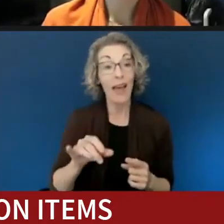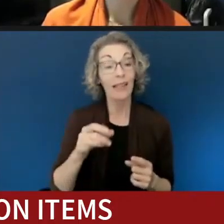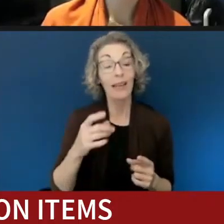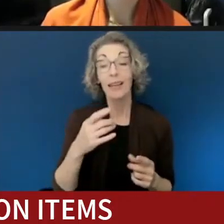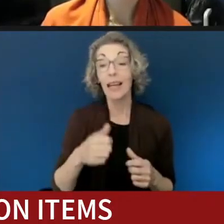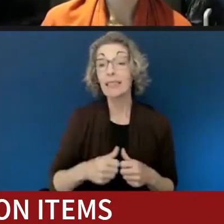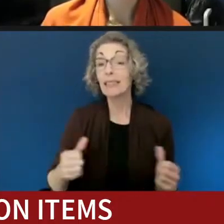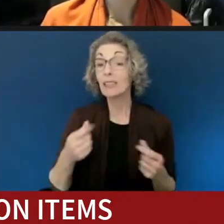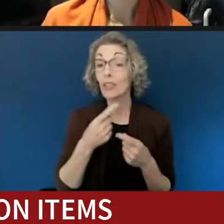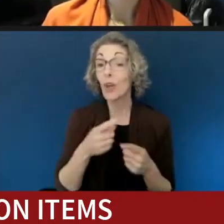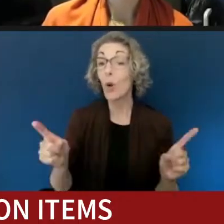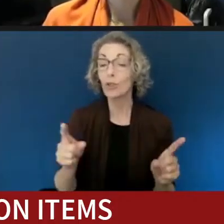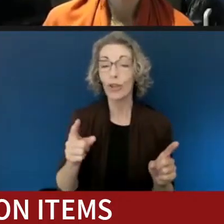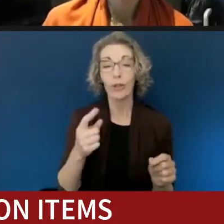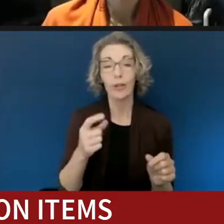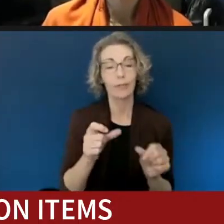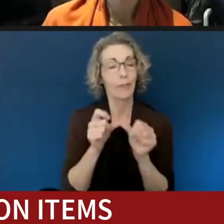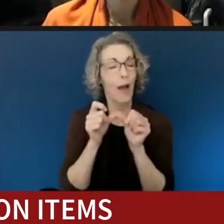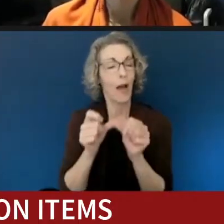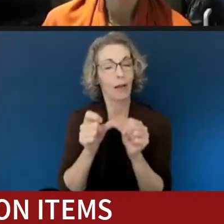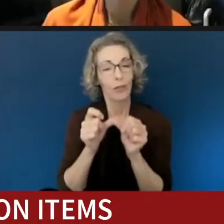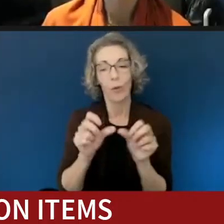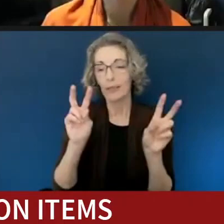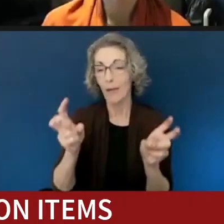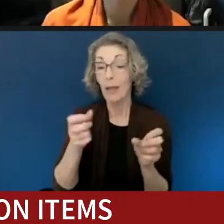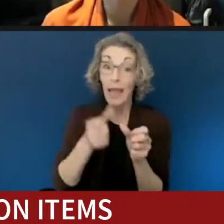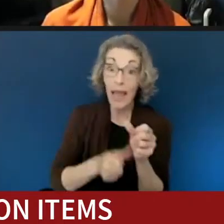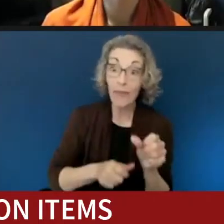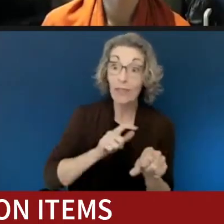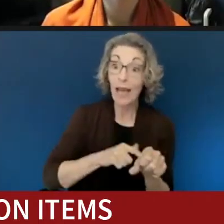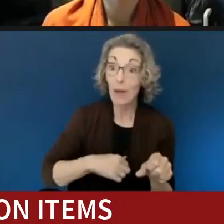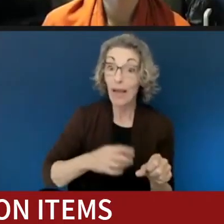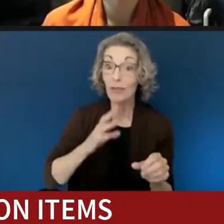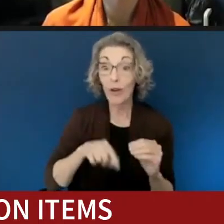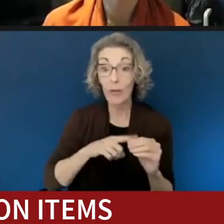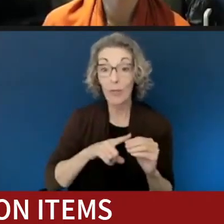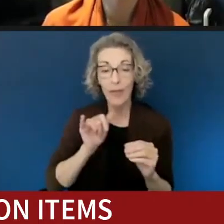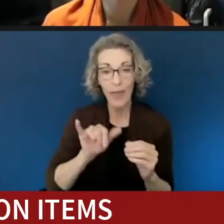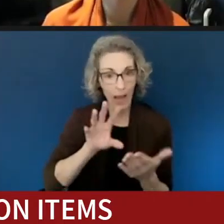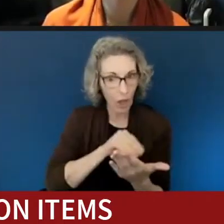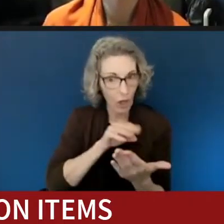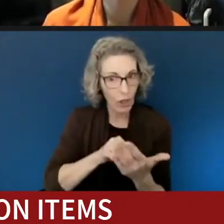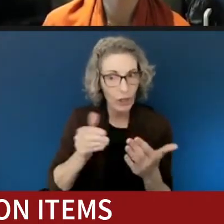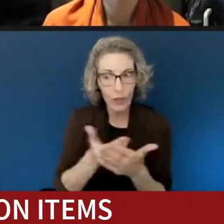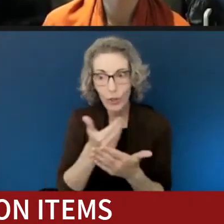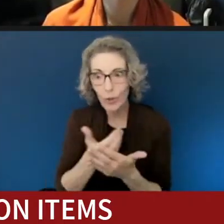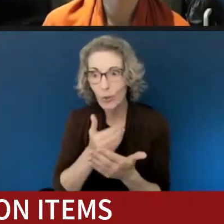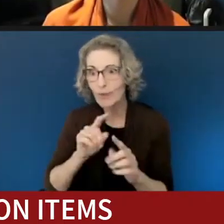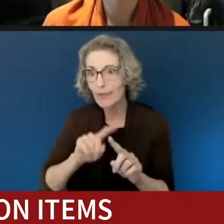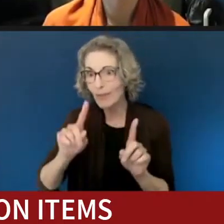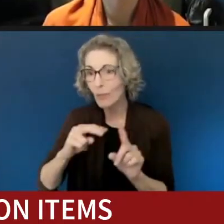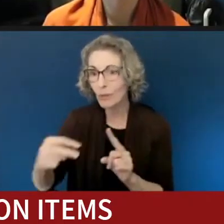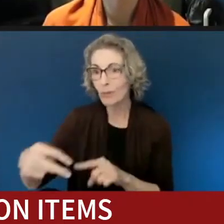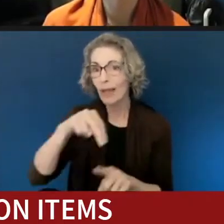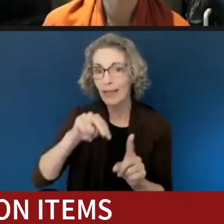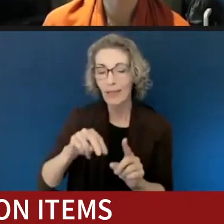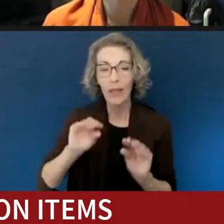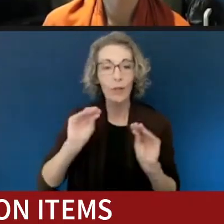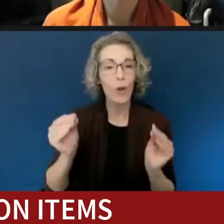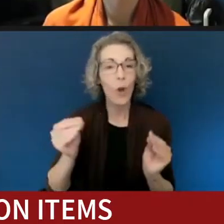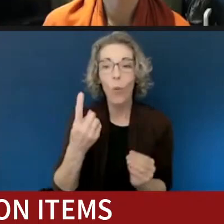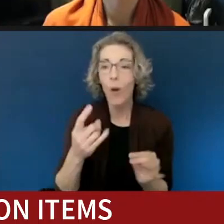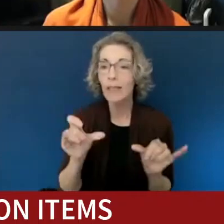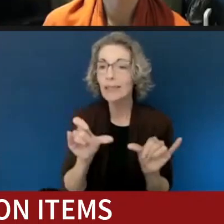every time, I feel like I learn something new and different perspectives. There's no one size fits all to it, and I think